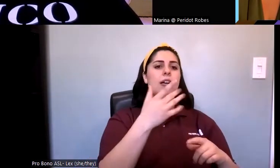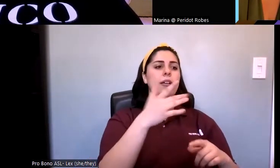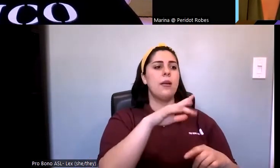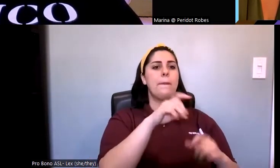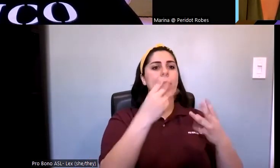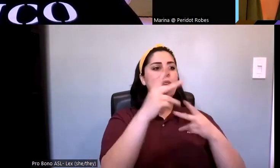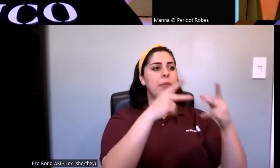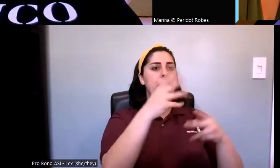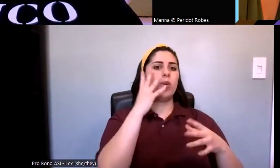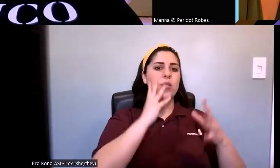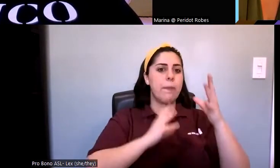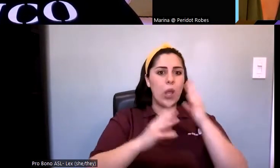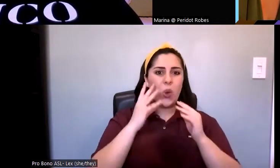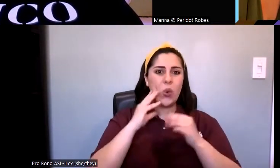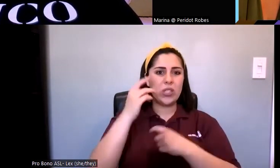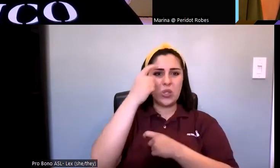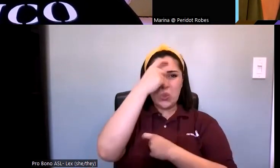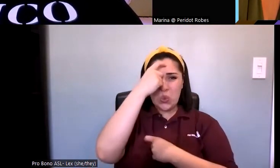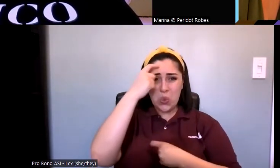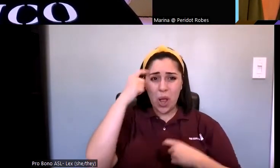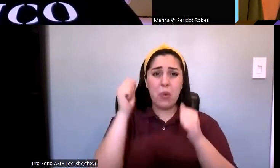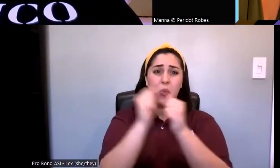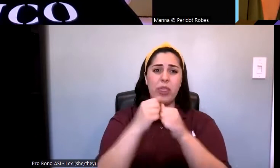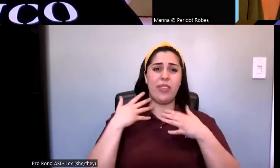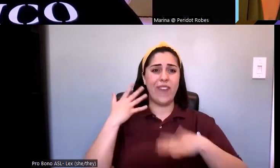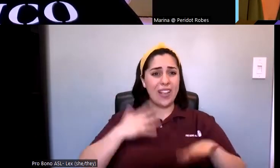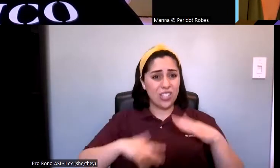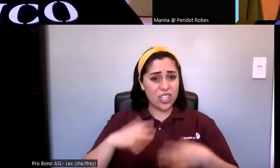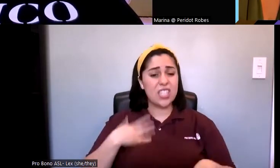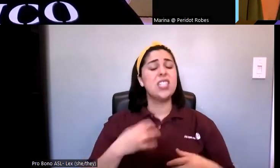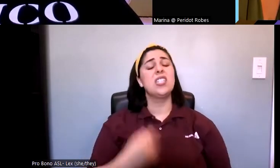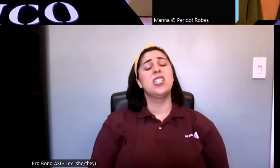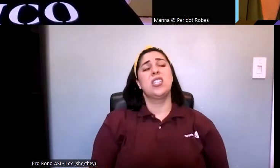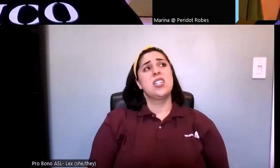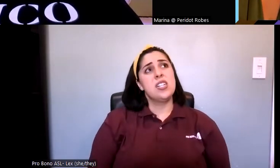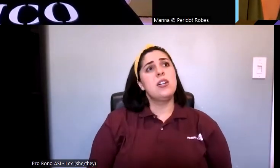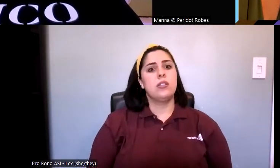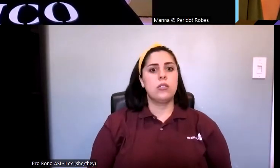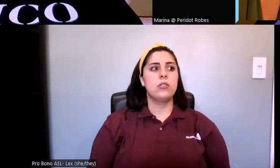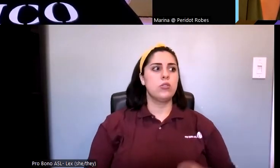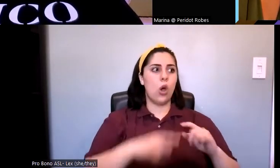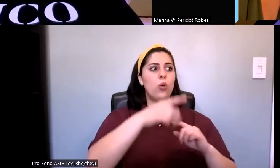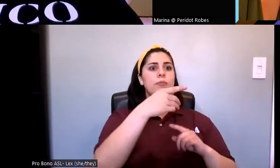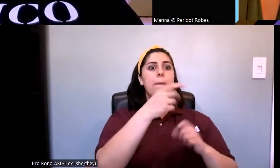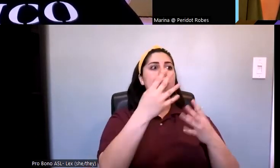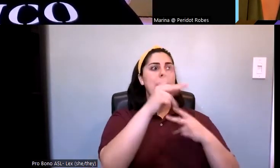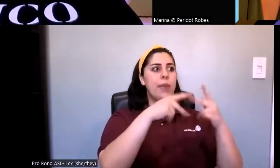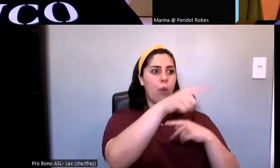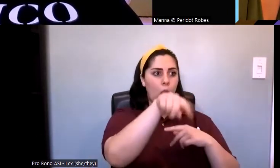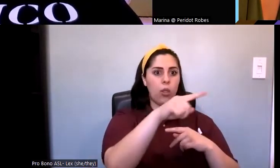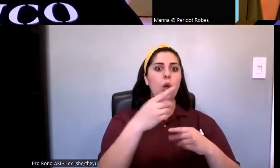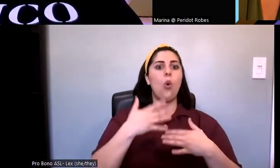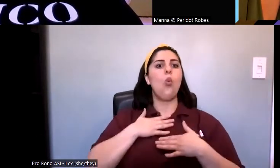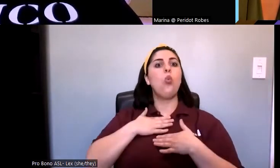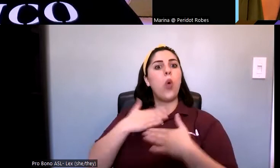fashion than smaller sizes. And so it's hard pressed that if they spend this money, they're going to get something that they love